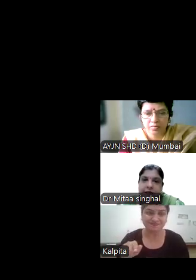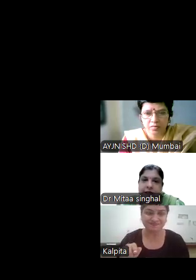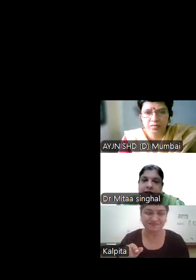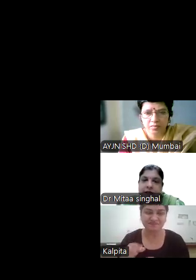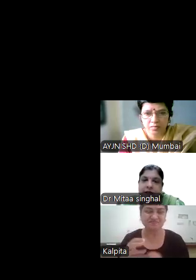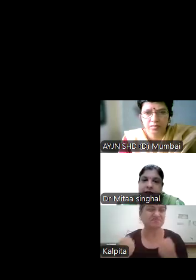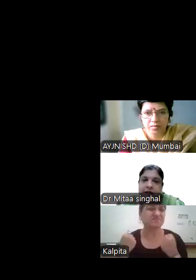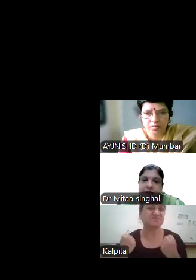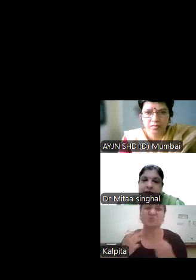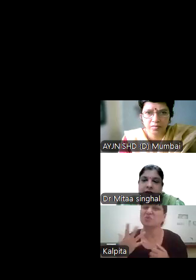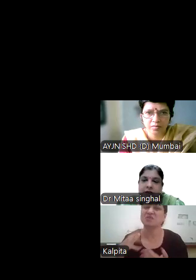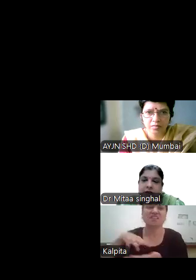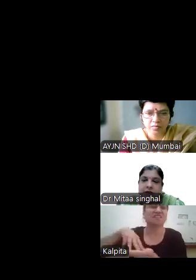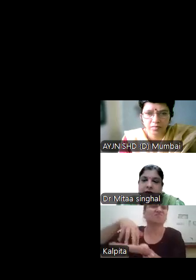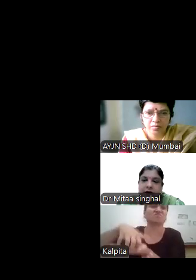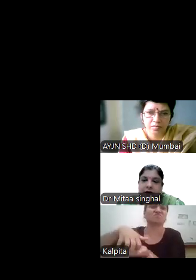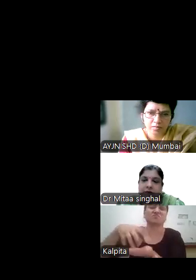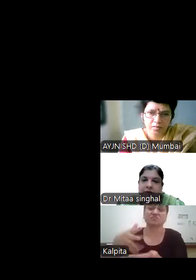muscle.